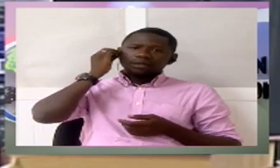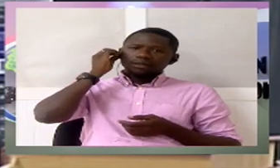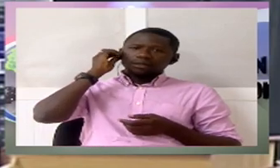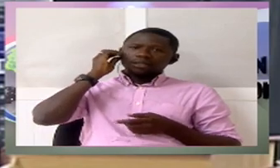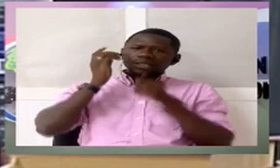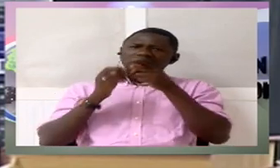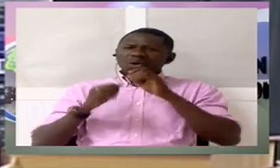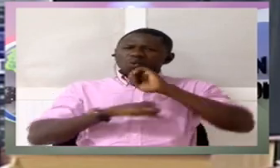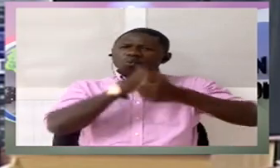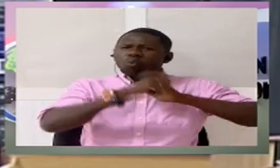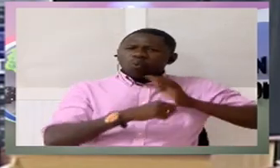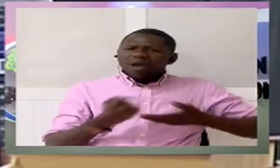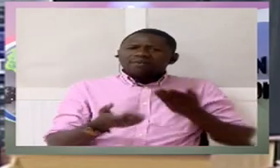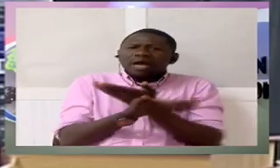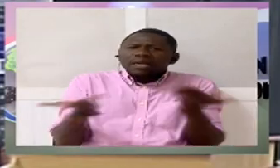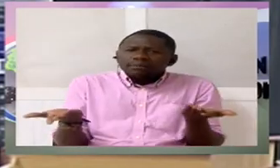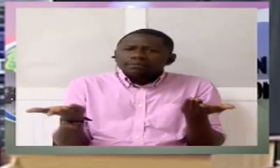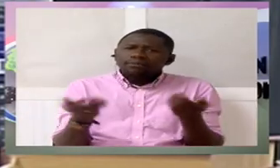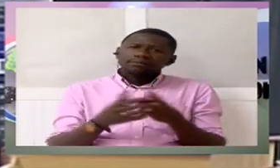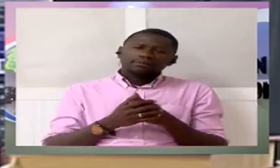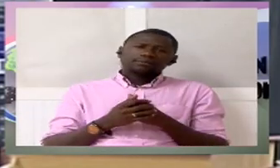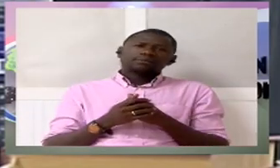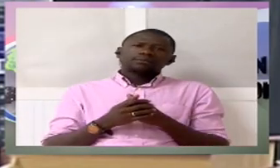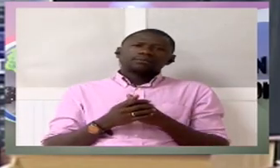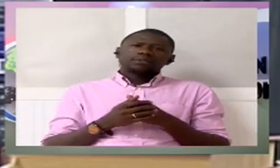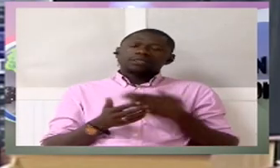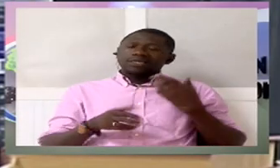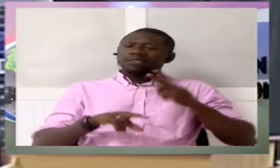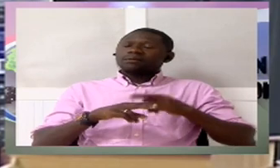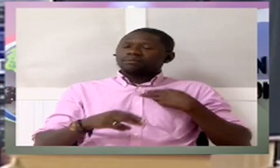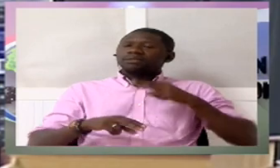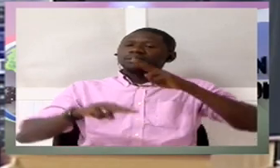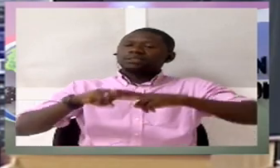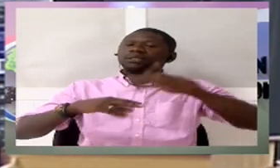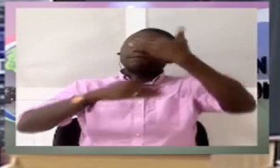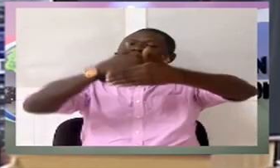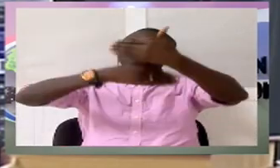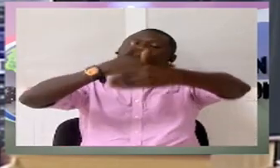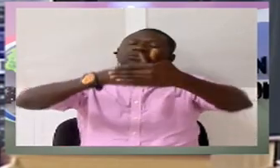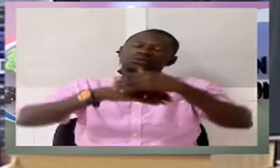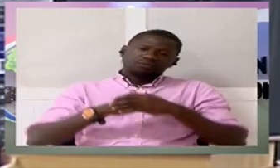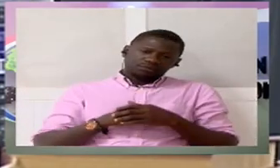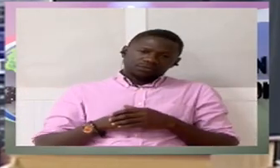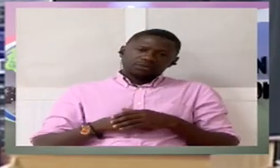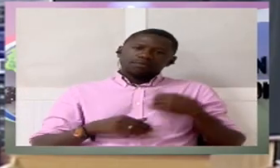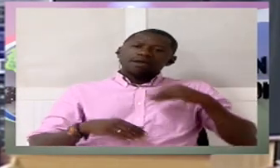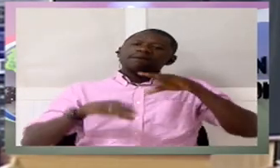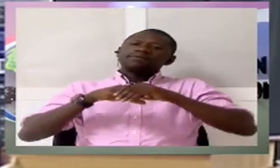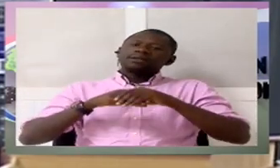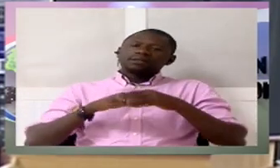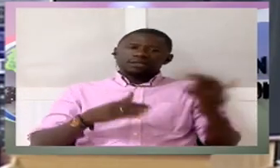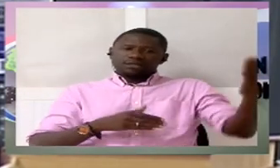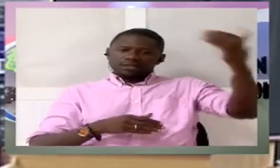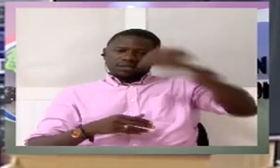la musole. And she asked her, "Where is his wife?" What want to be seen yet? At that time, I was seated in the front. Na friend in nata na